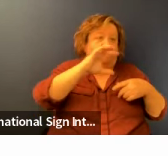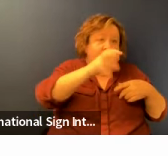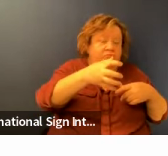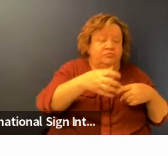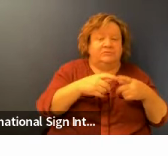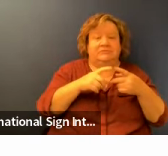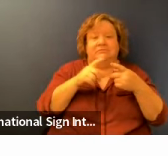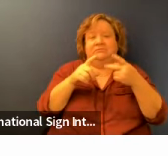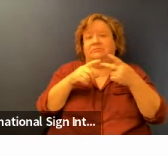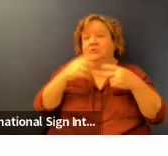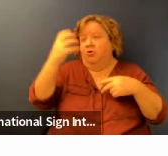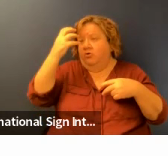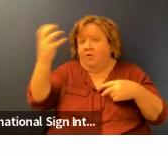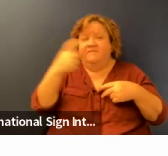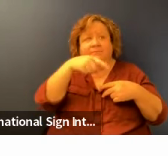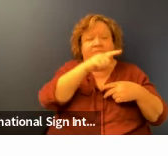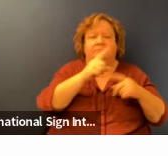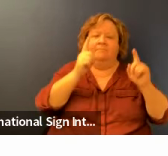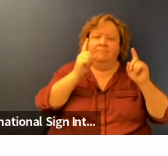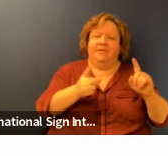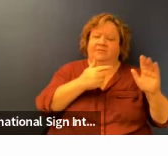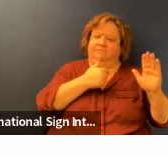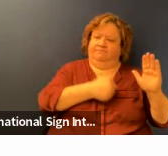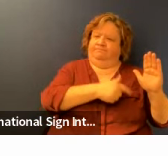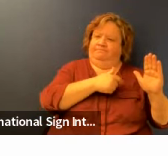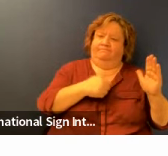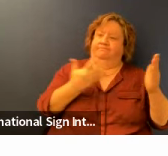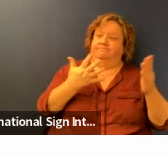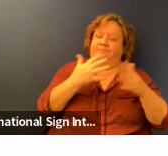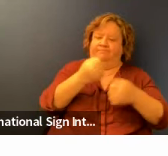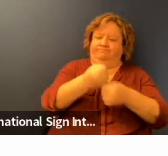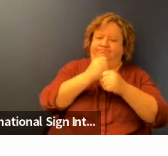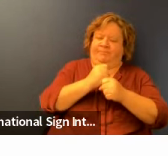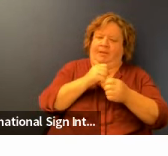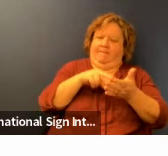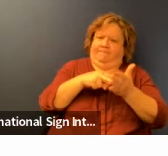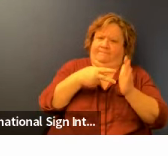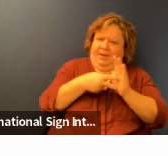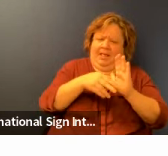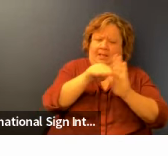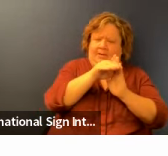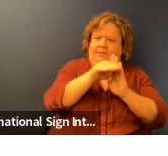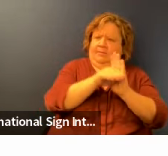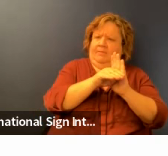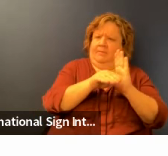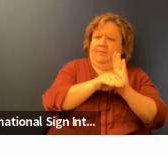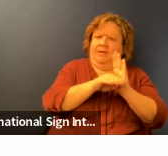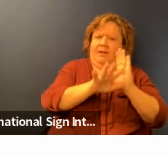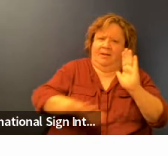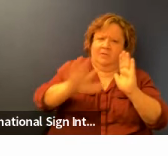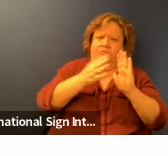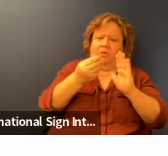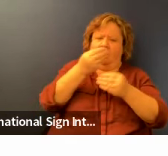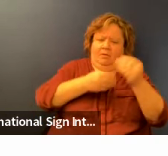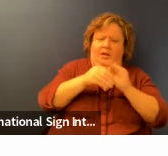are deliberate and intentional, and even identifying particular needs, for instance,